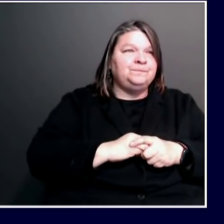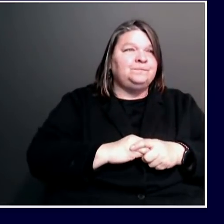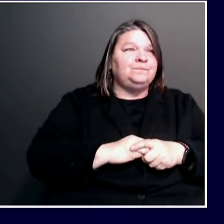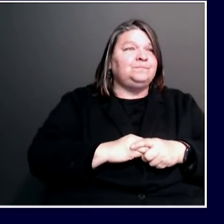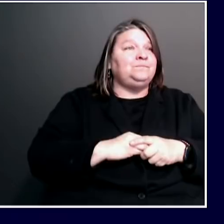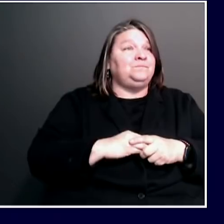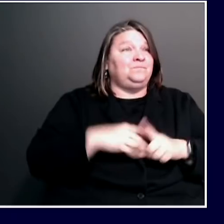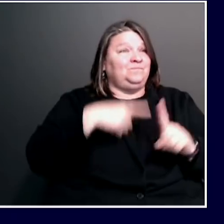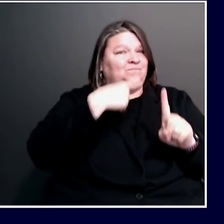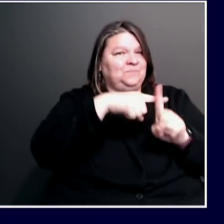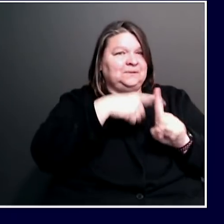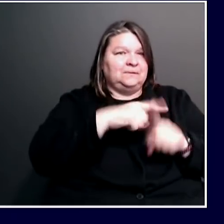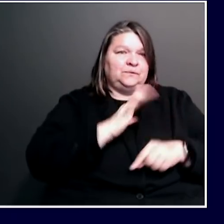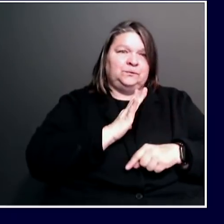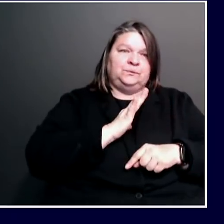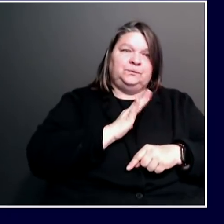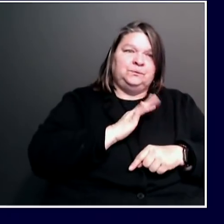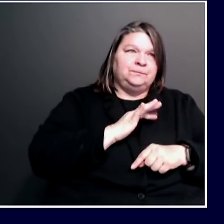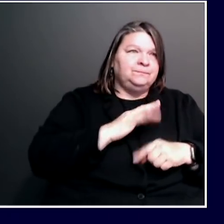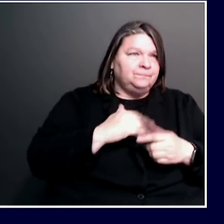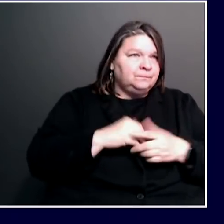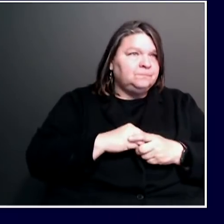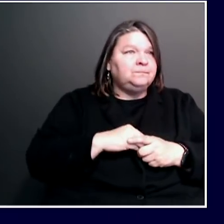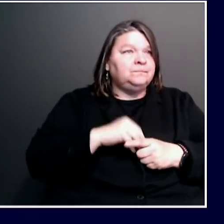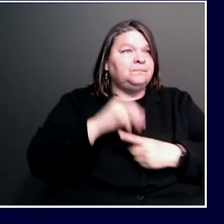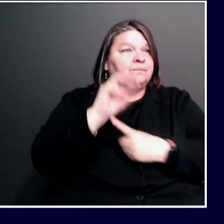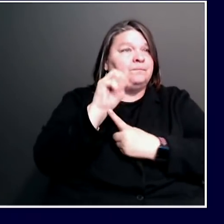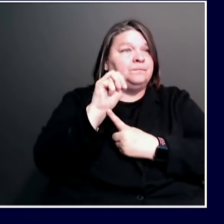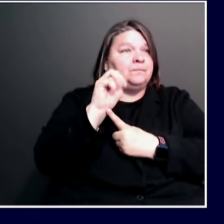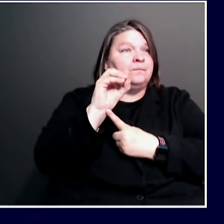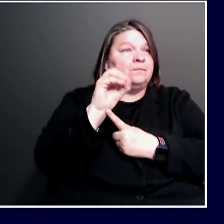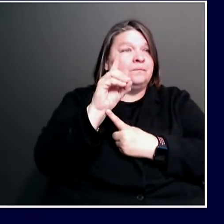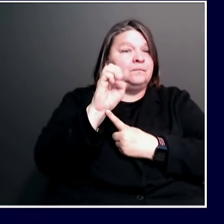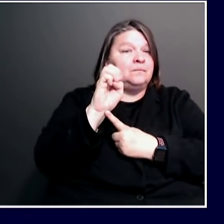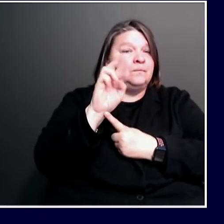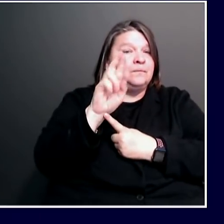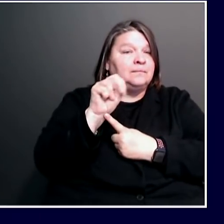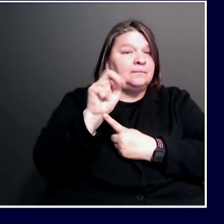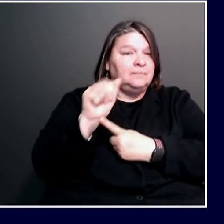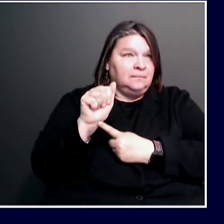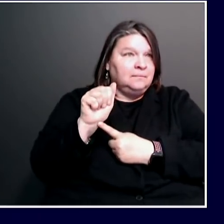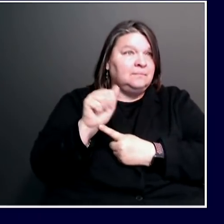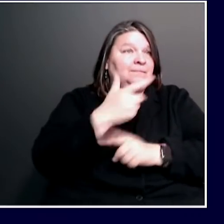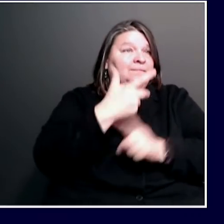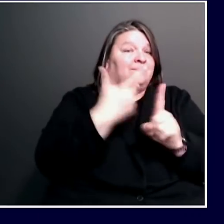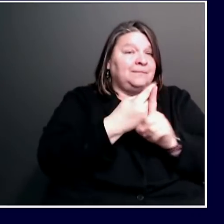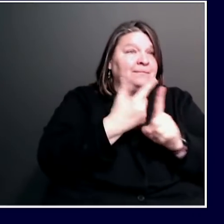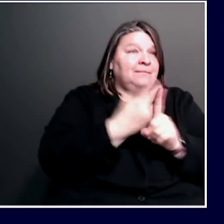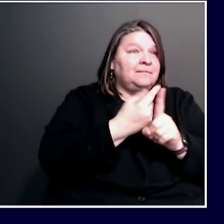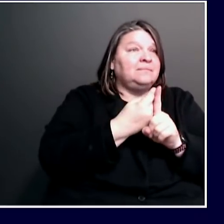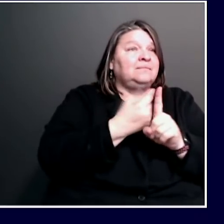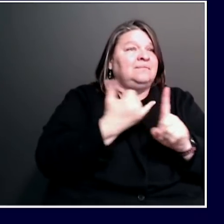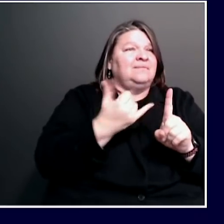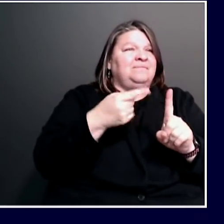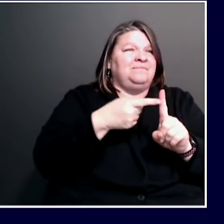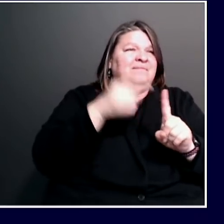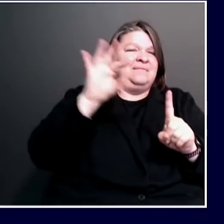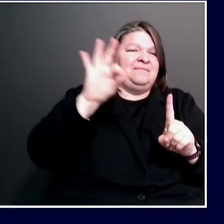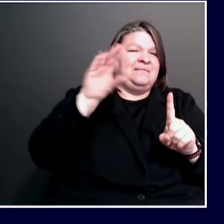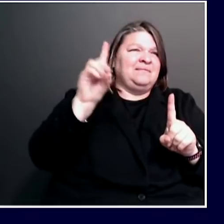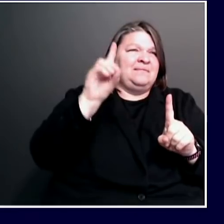front. Moderna's COVID-19 vaccine received full FDA approval on